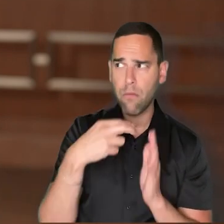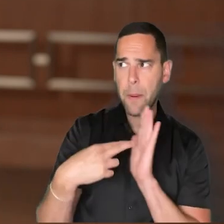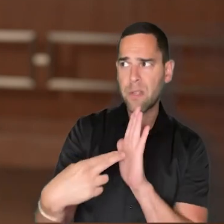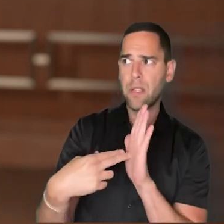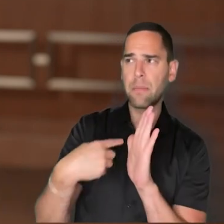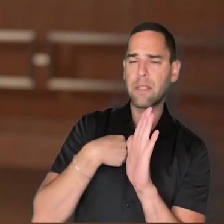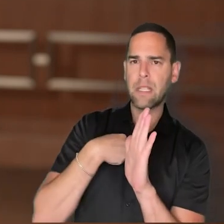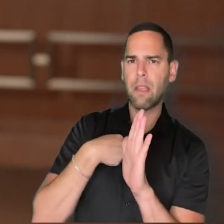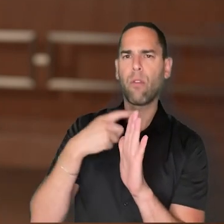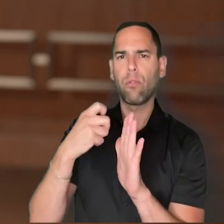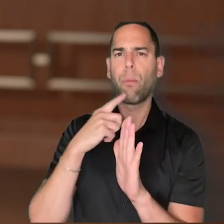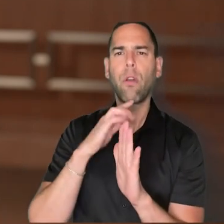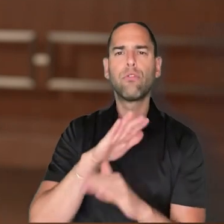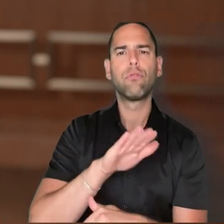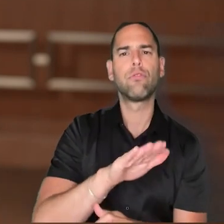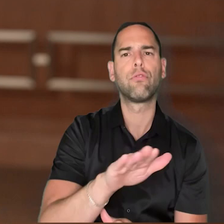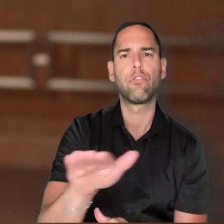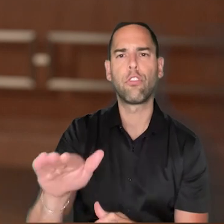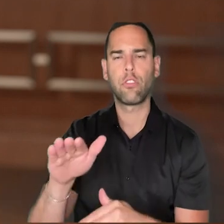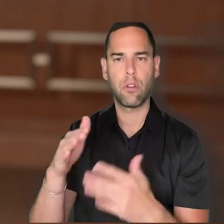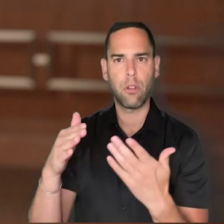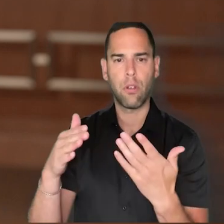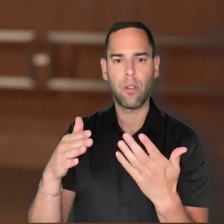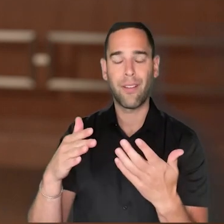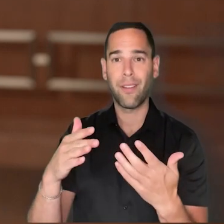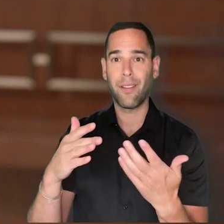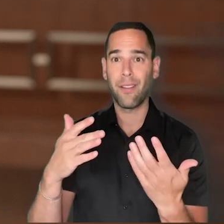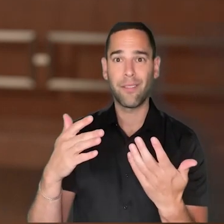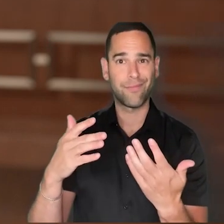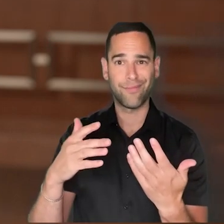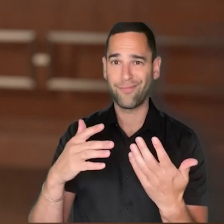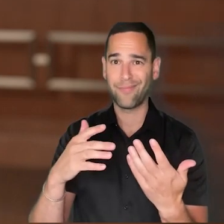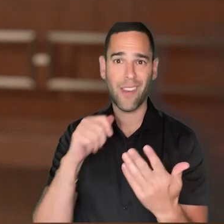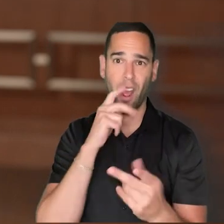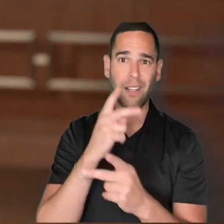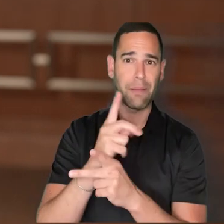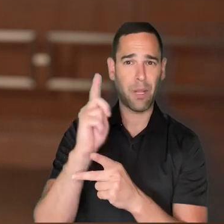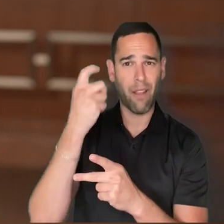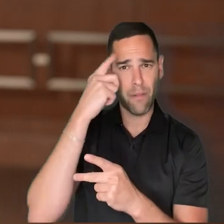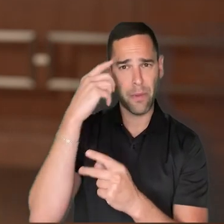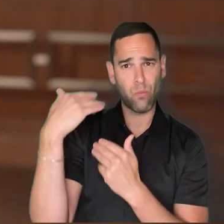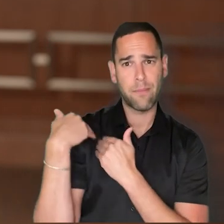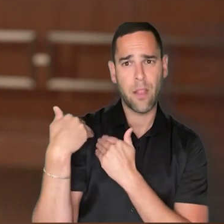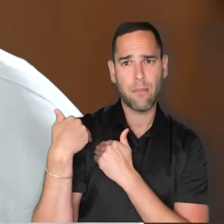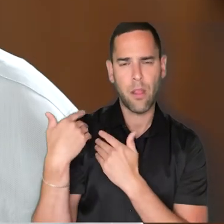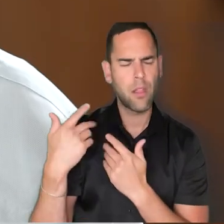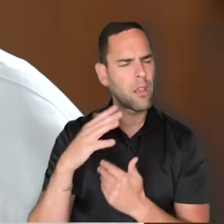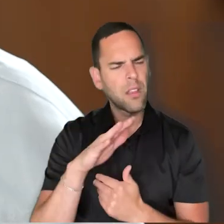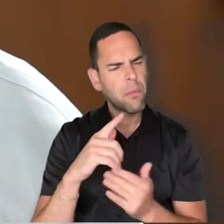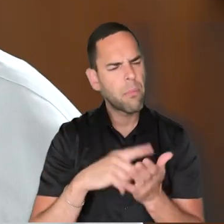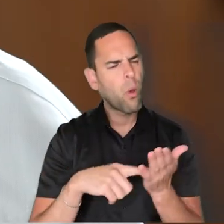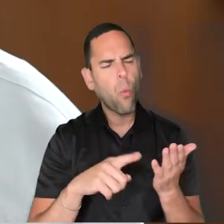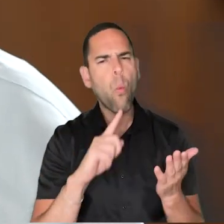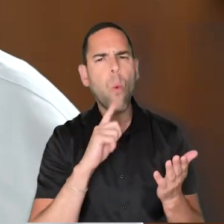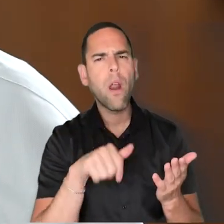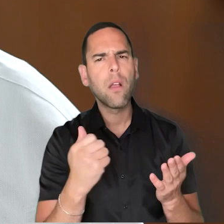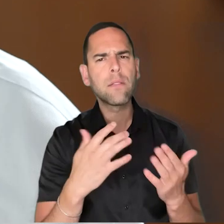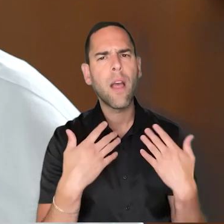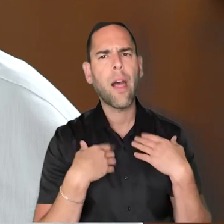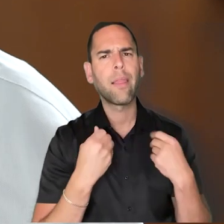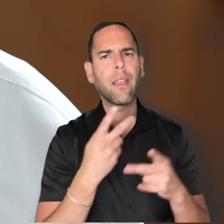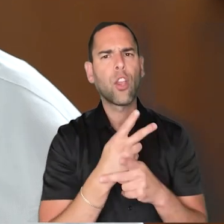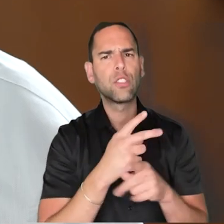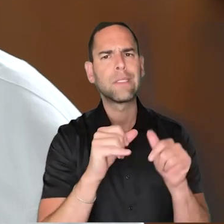that government does not represent them and not holding government responsible. But what else can we do